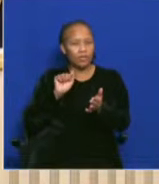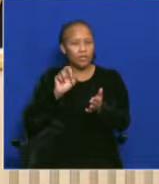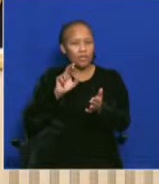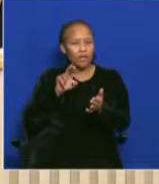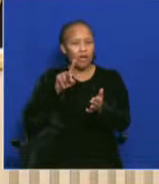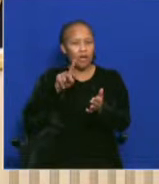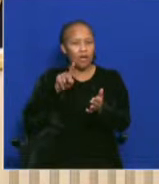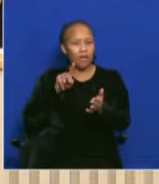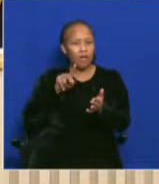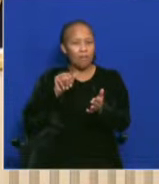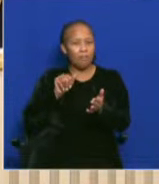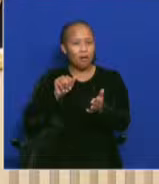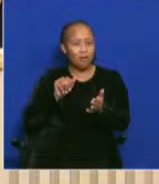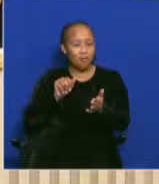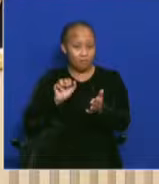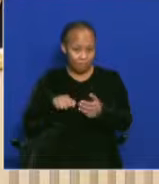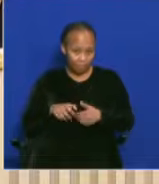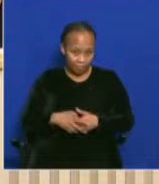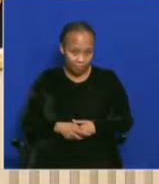and